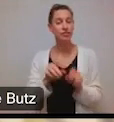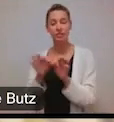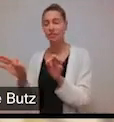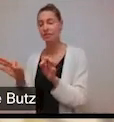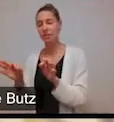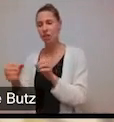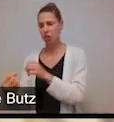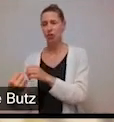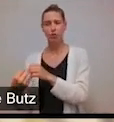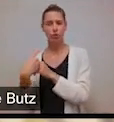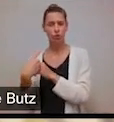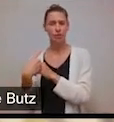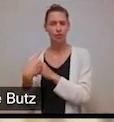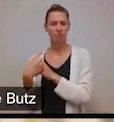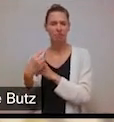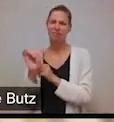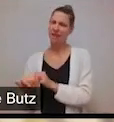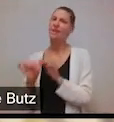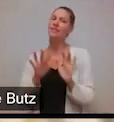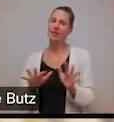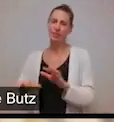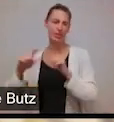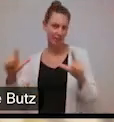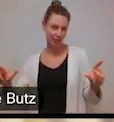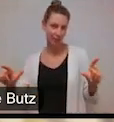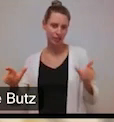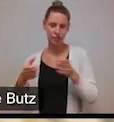a message, very casual language,